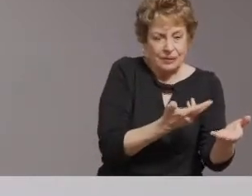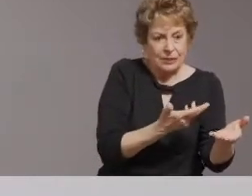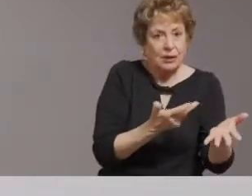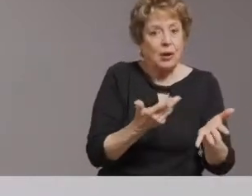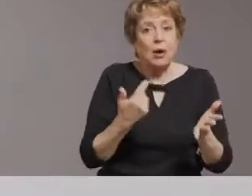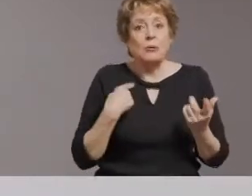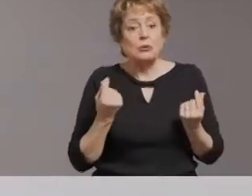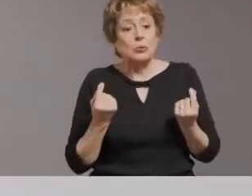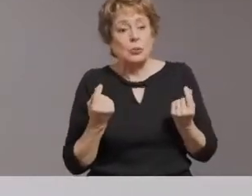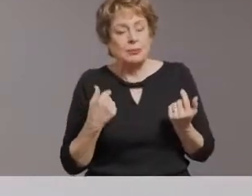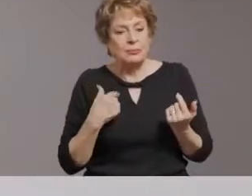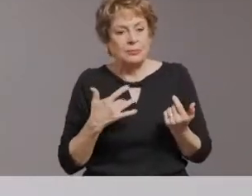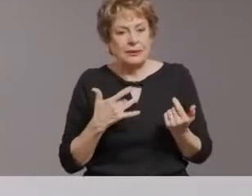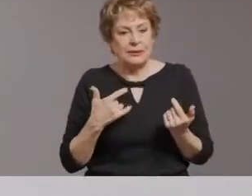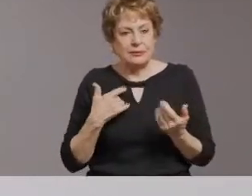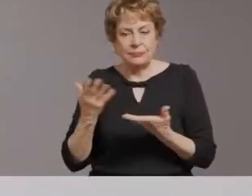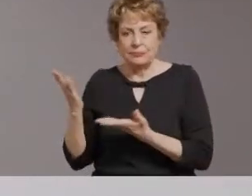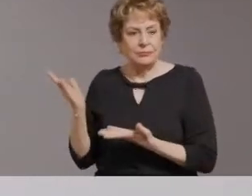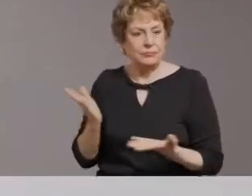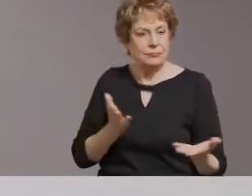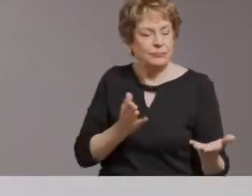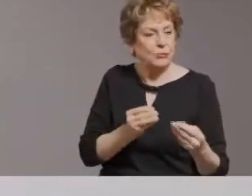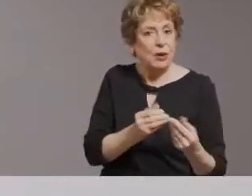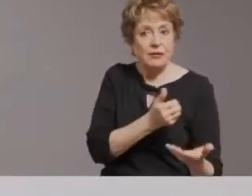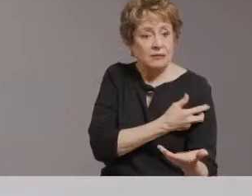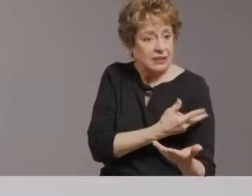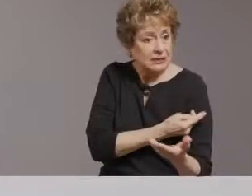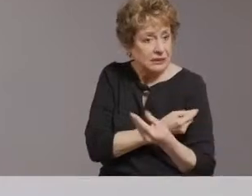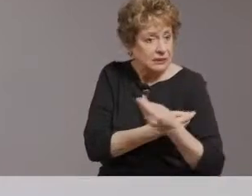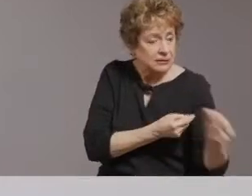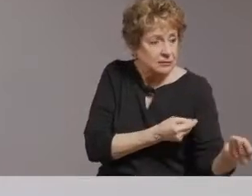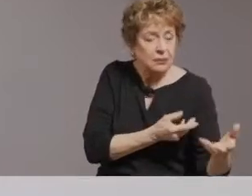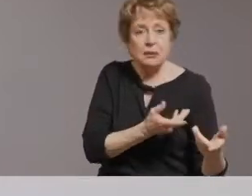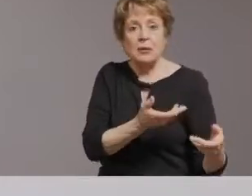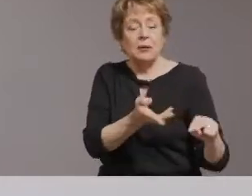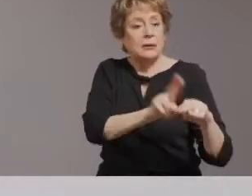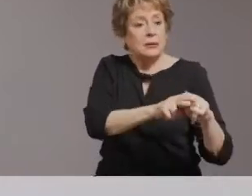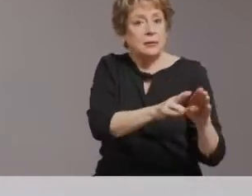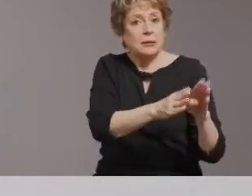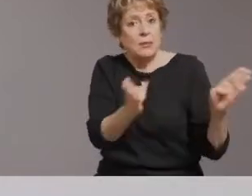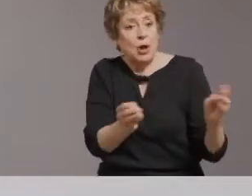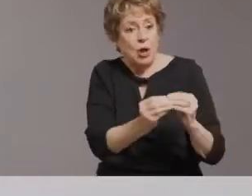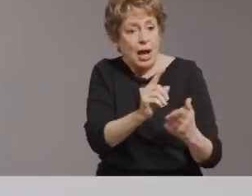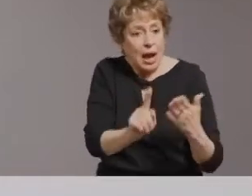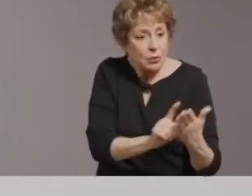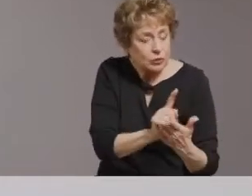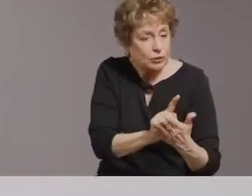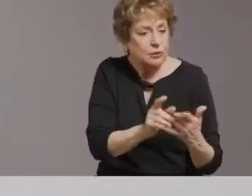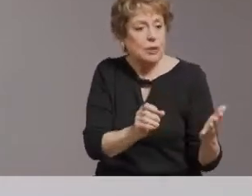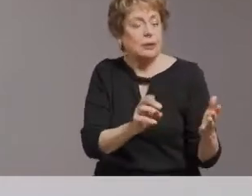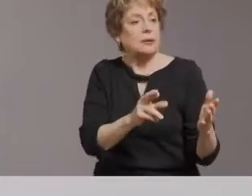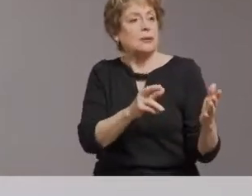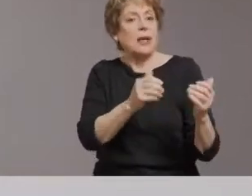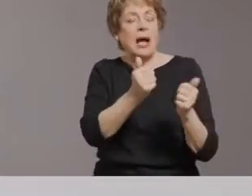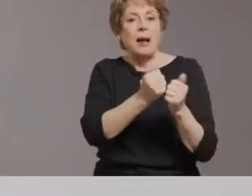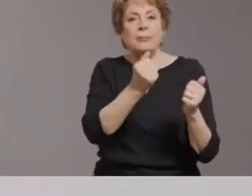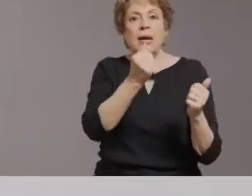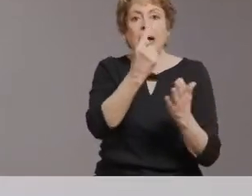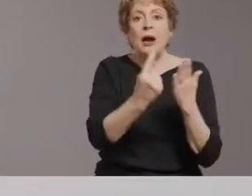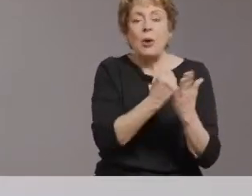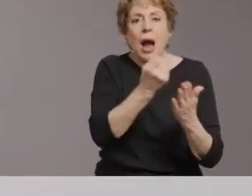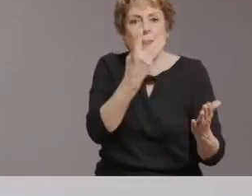vaccines so that they can provide expanded hours or more doses per hour. And we help provide staffing and